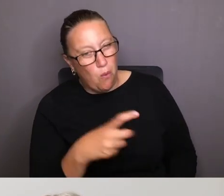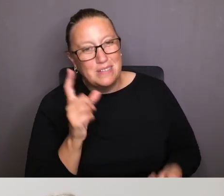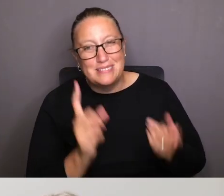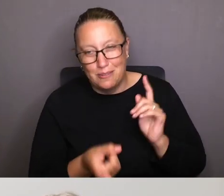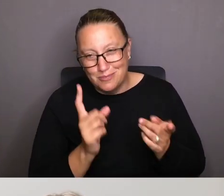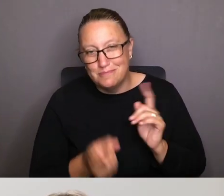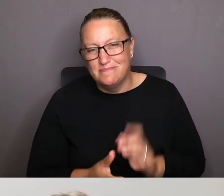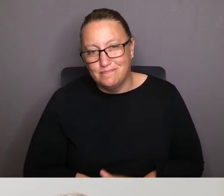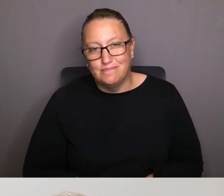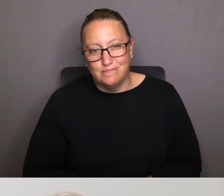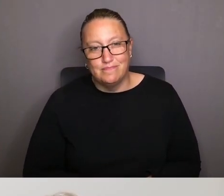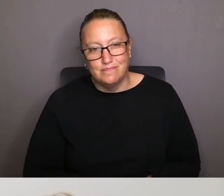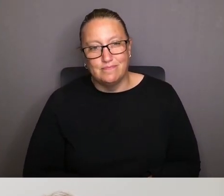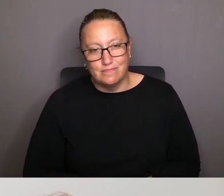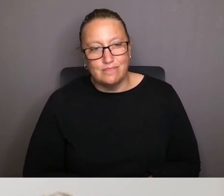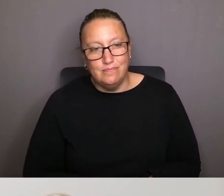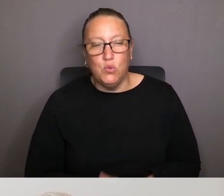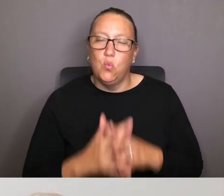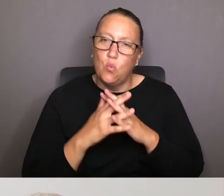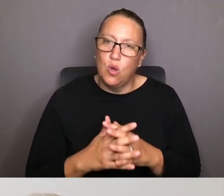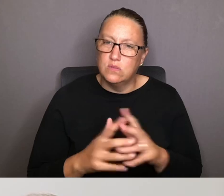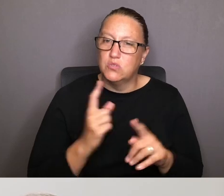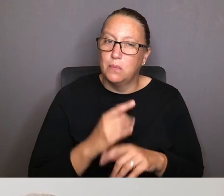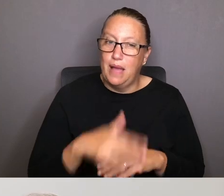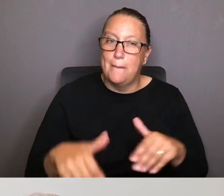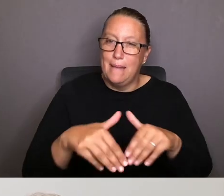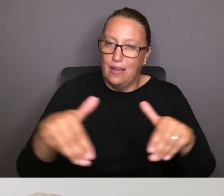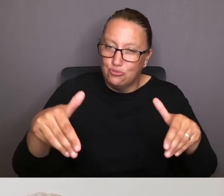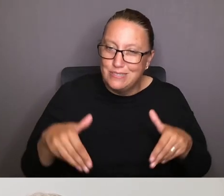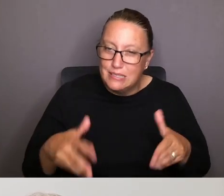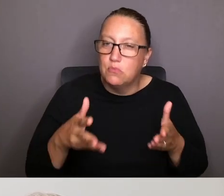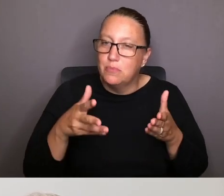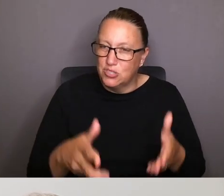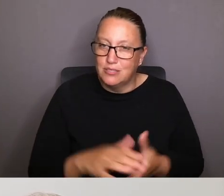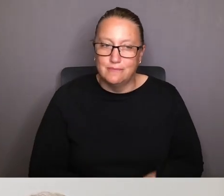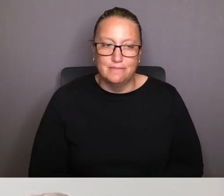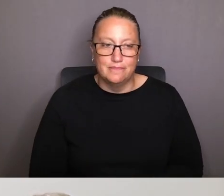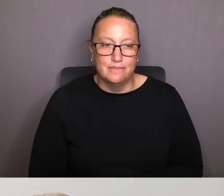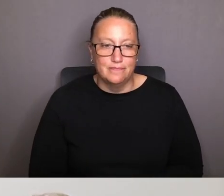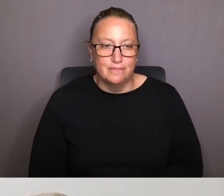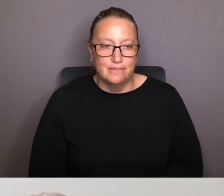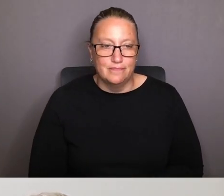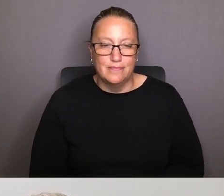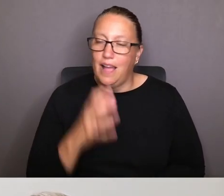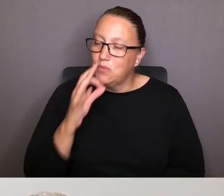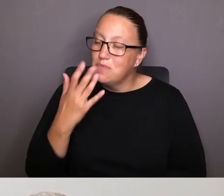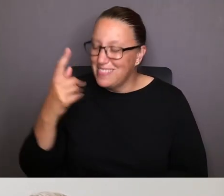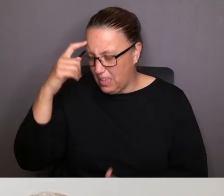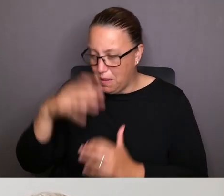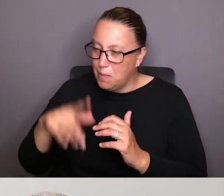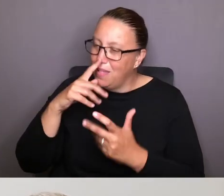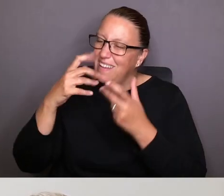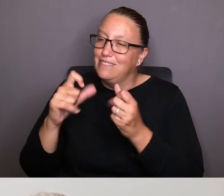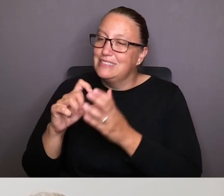when talking to people about boundaries and permission. So Heather, when we think about people with disabilities who